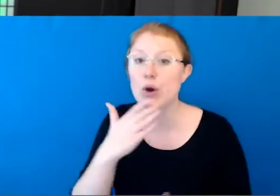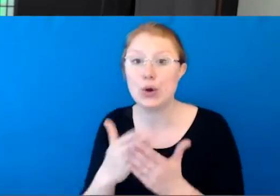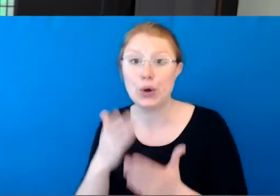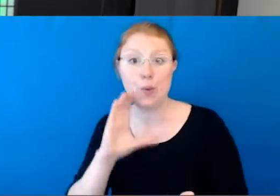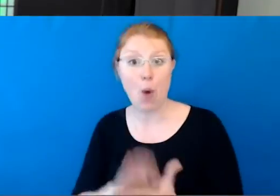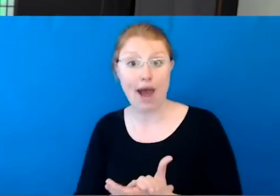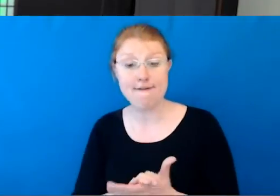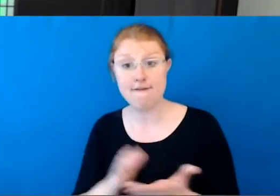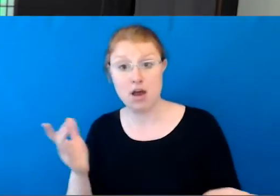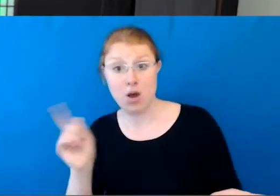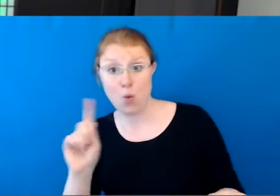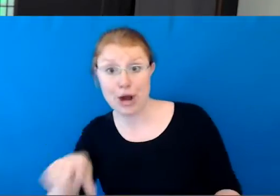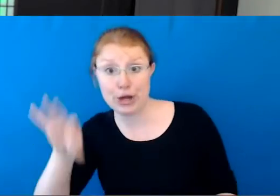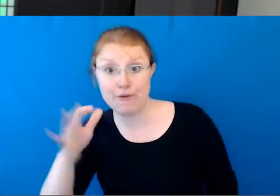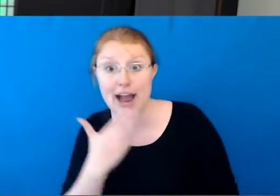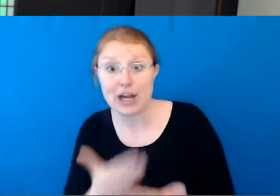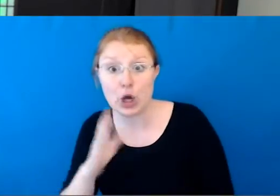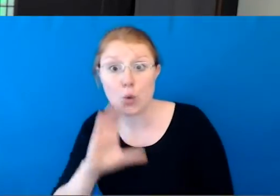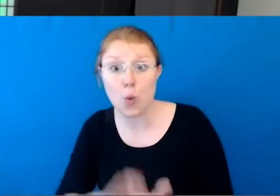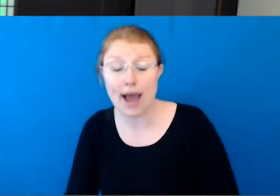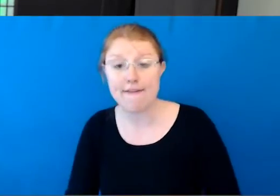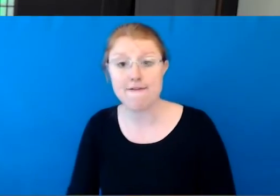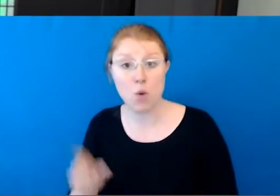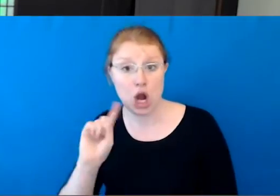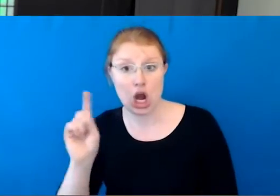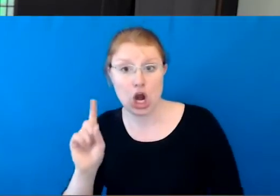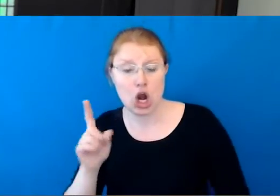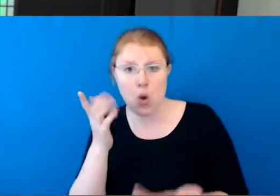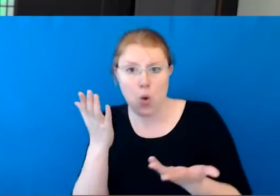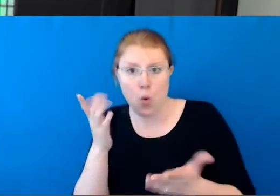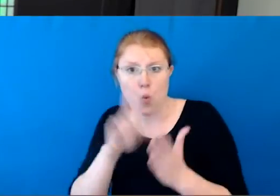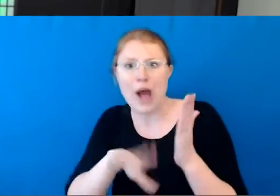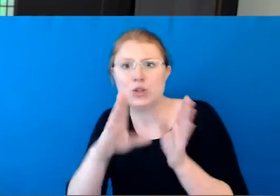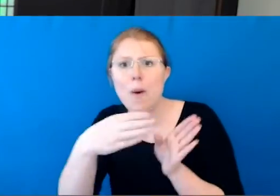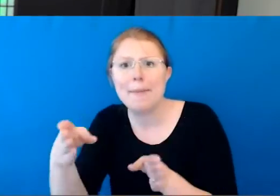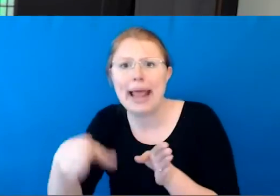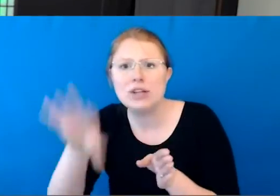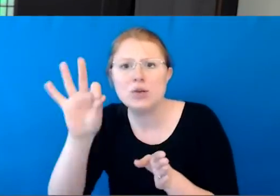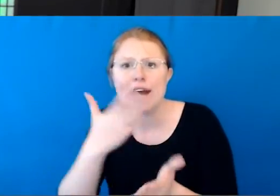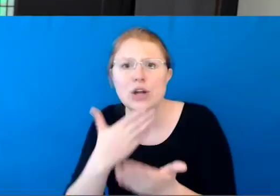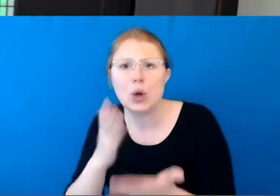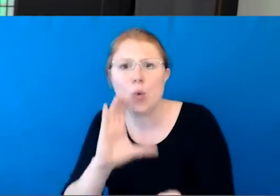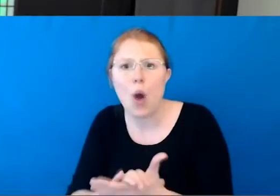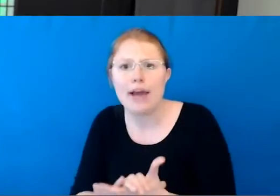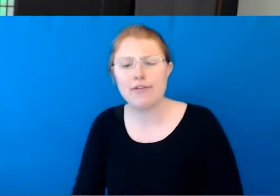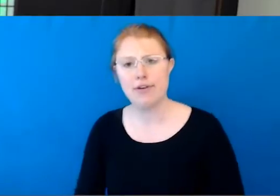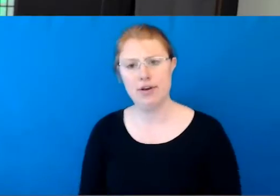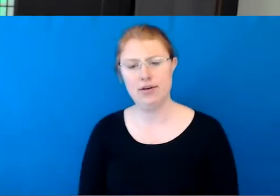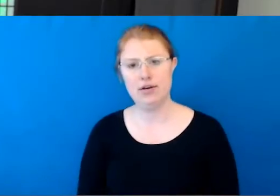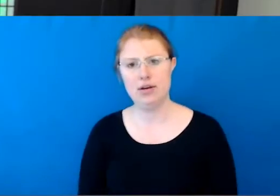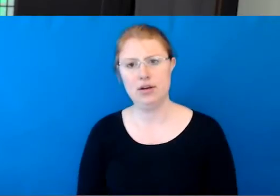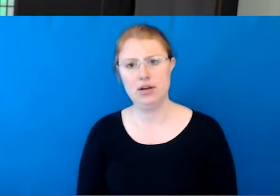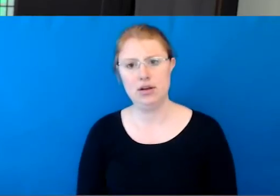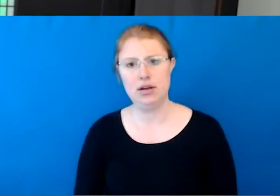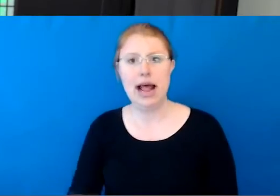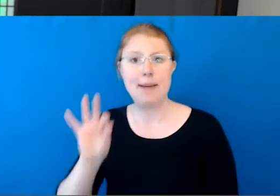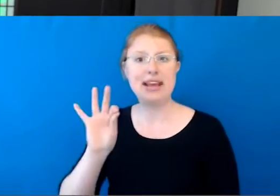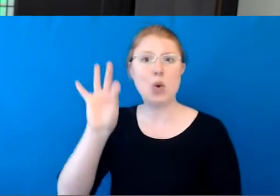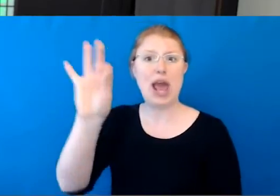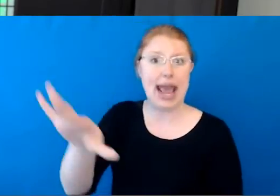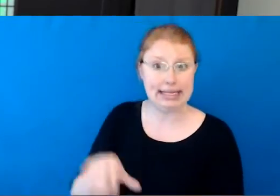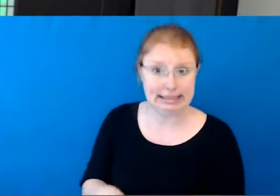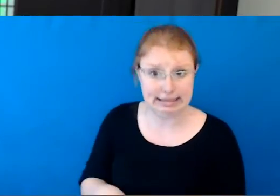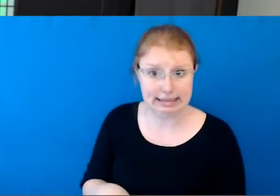wife? What is your plan to find a good wife? Let me give you a little hint. Proverbs 31